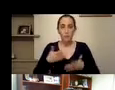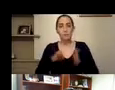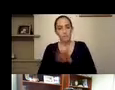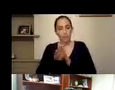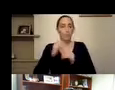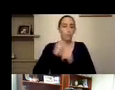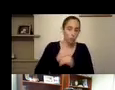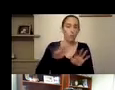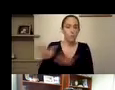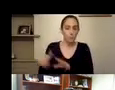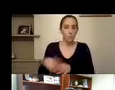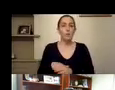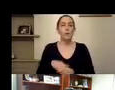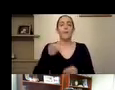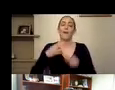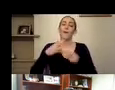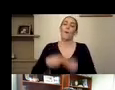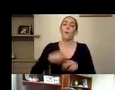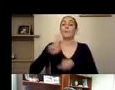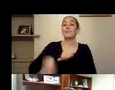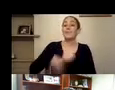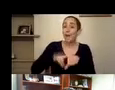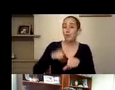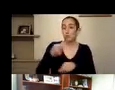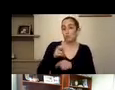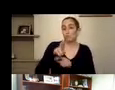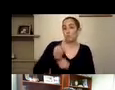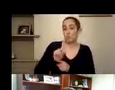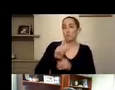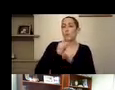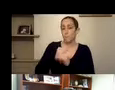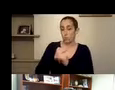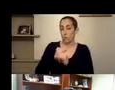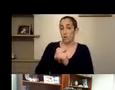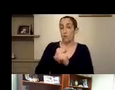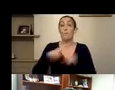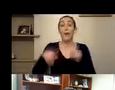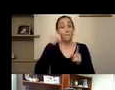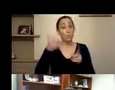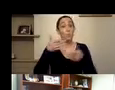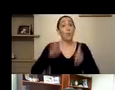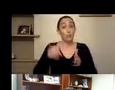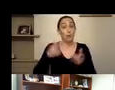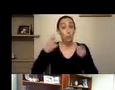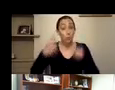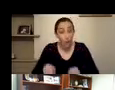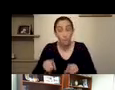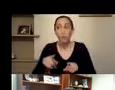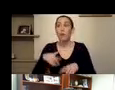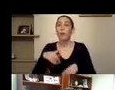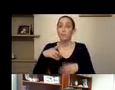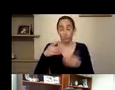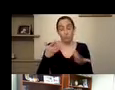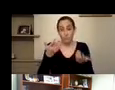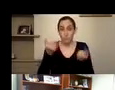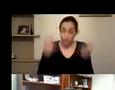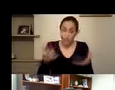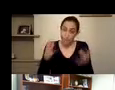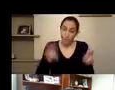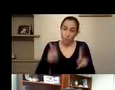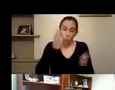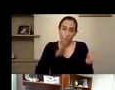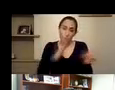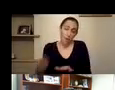what you call natural herd immunity, then here in the United States, we would expect millions of people to die. If you can imagine,